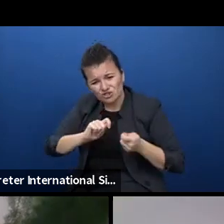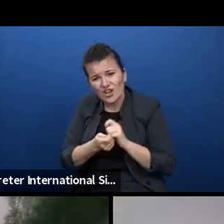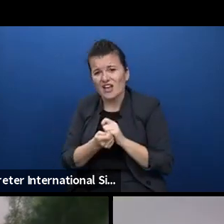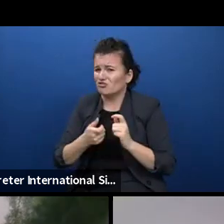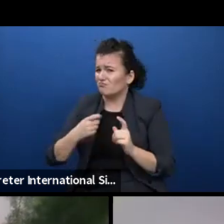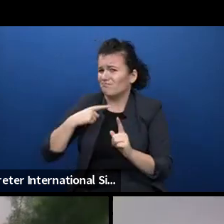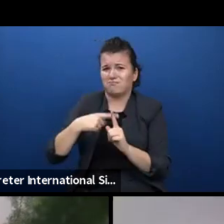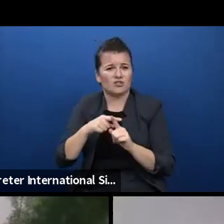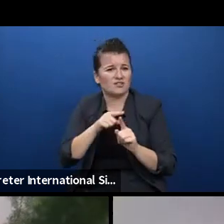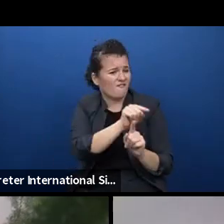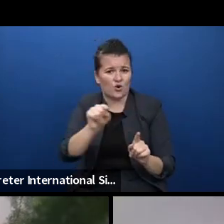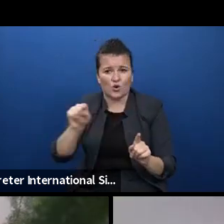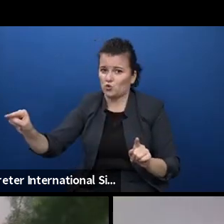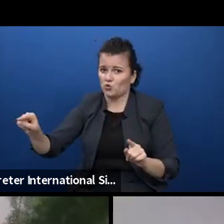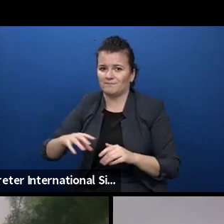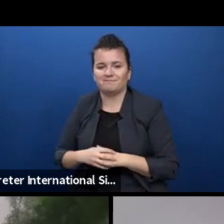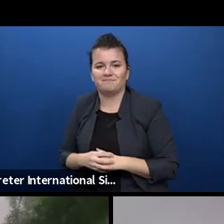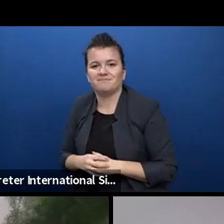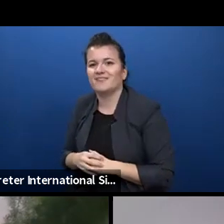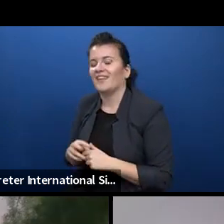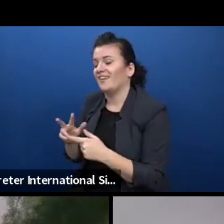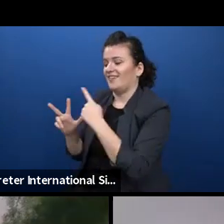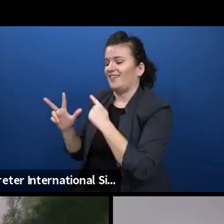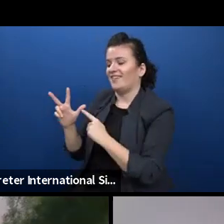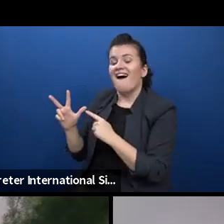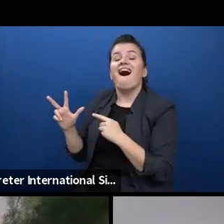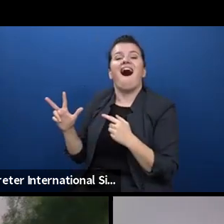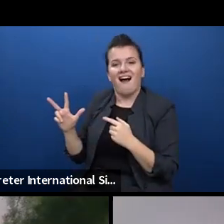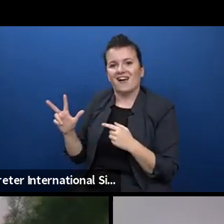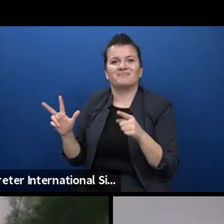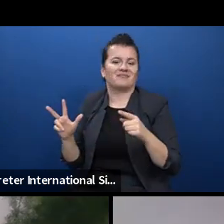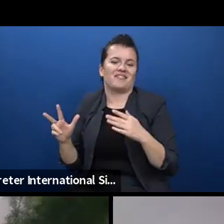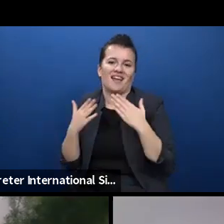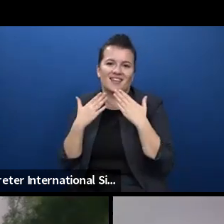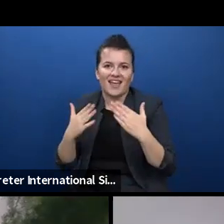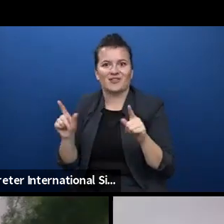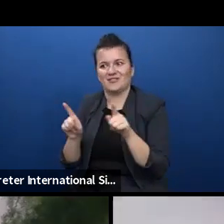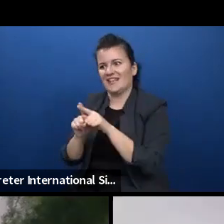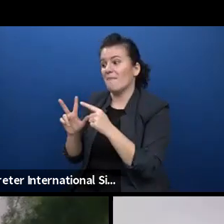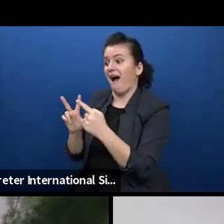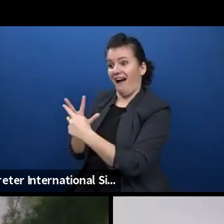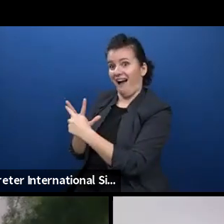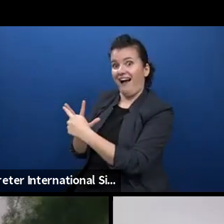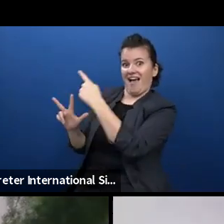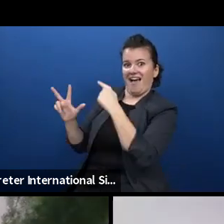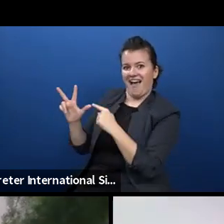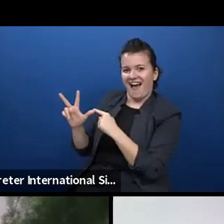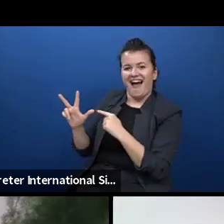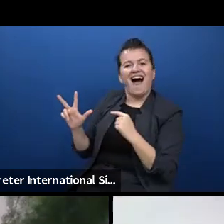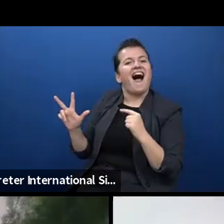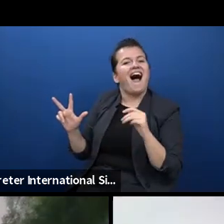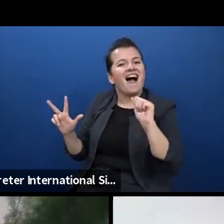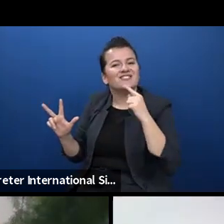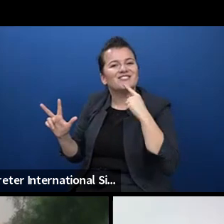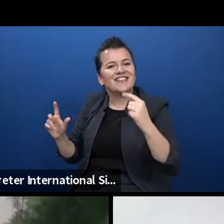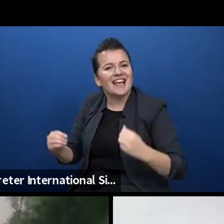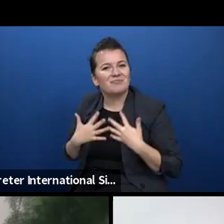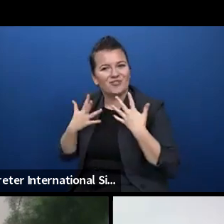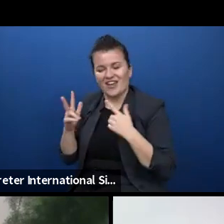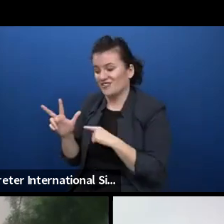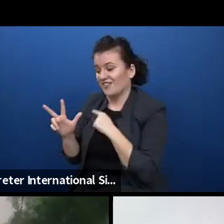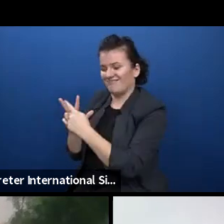are back at the inspiration that Alison also pictured to us. I thank you all for